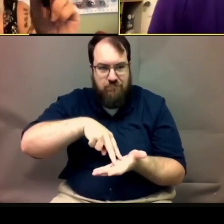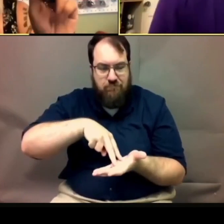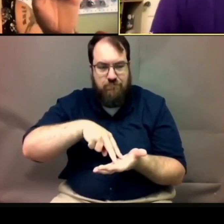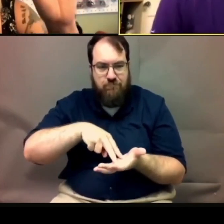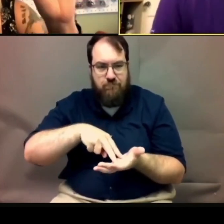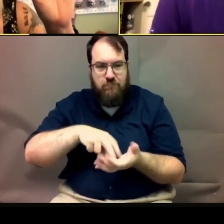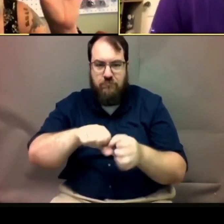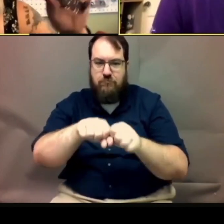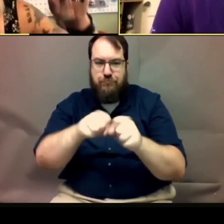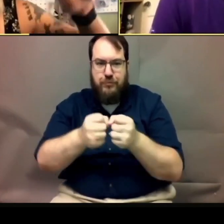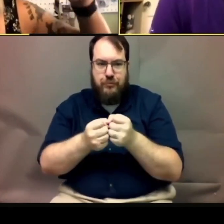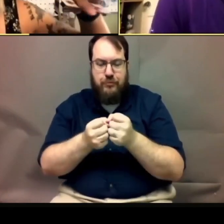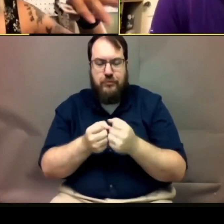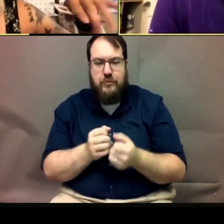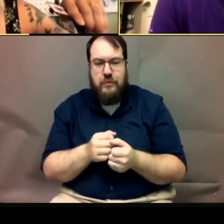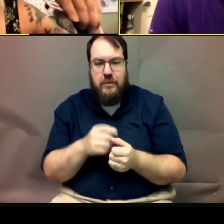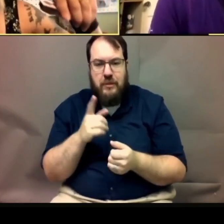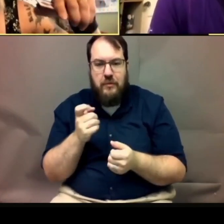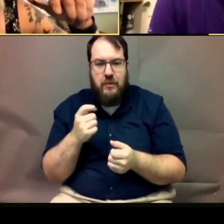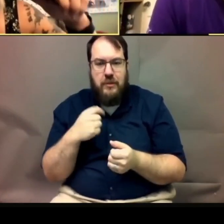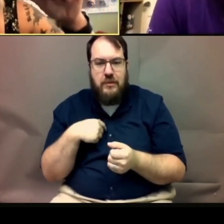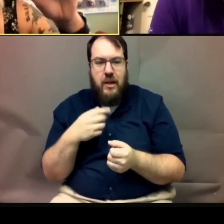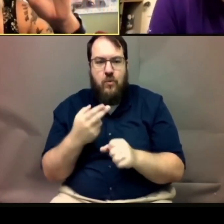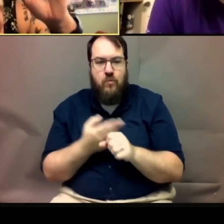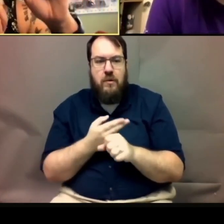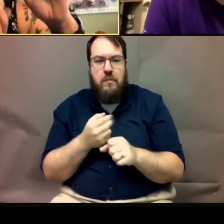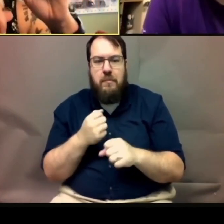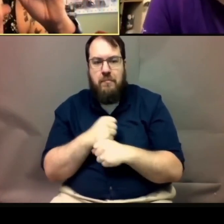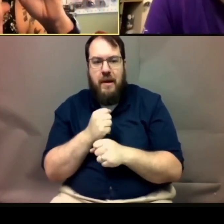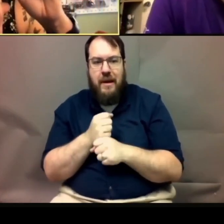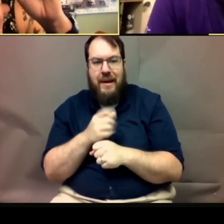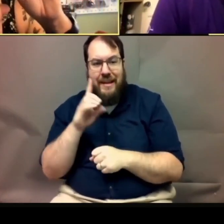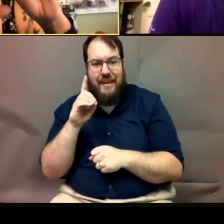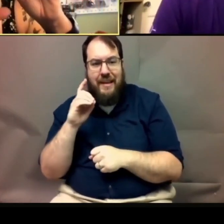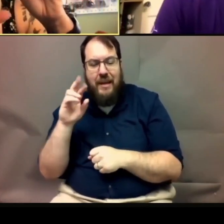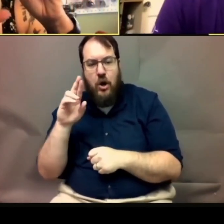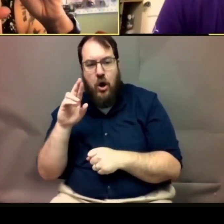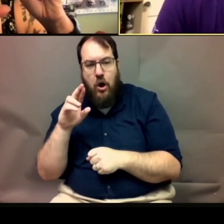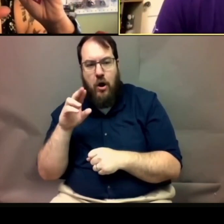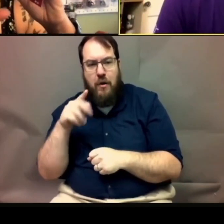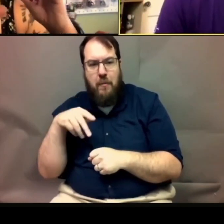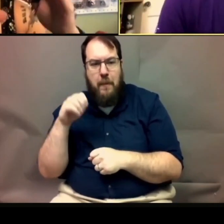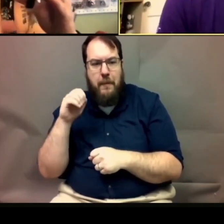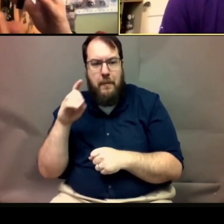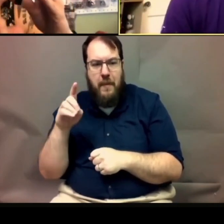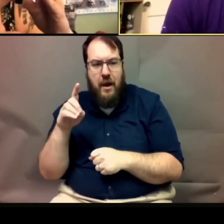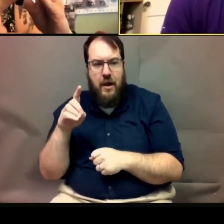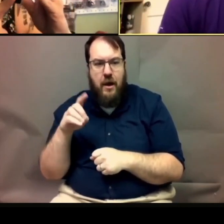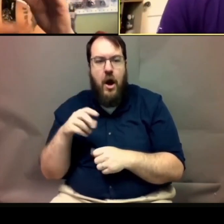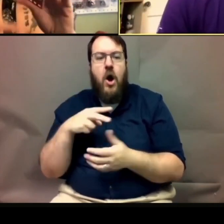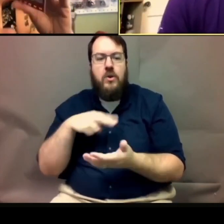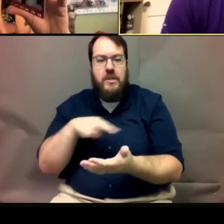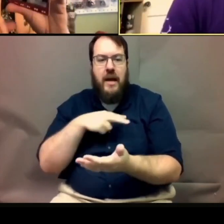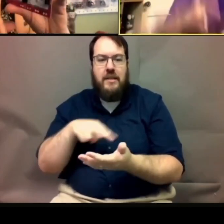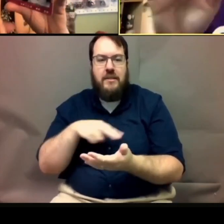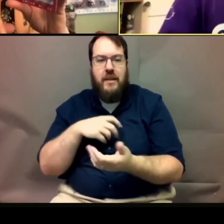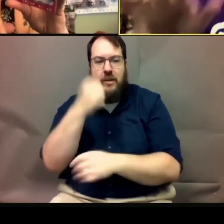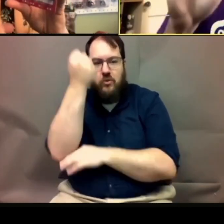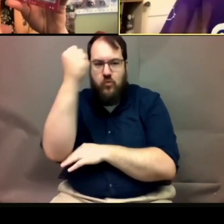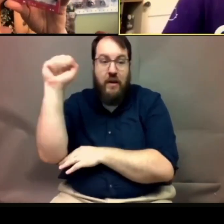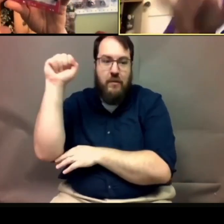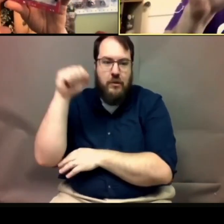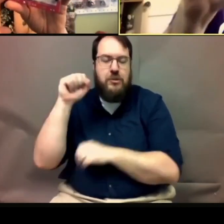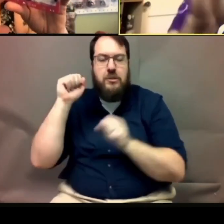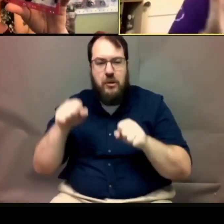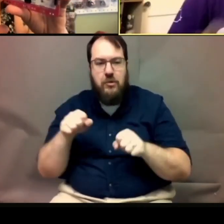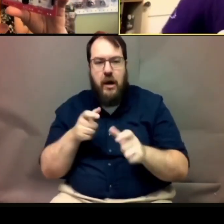mean, because they were making a DDR pad. They were making a DDR pad, but so that's Dance Revolution, a game that you play by pressing different pads